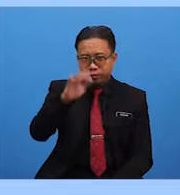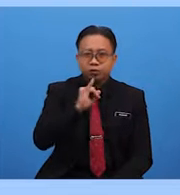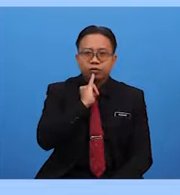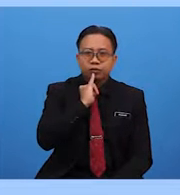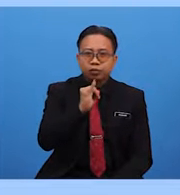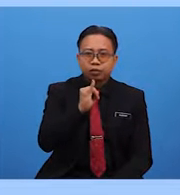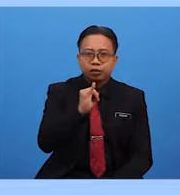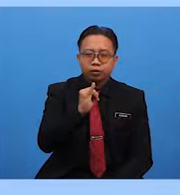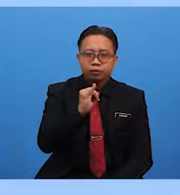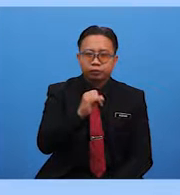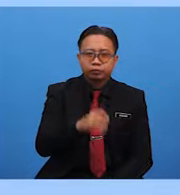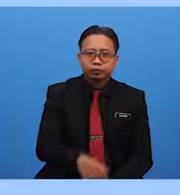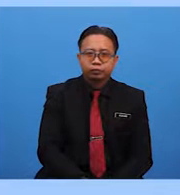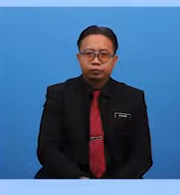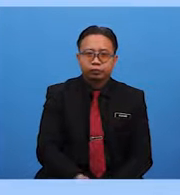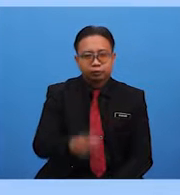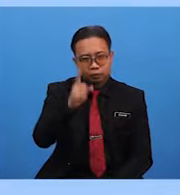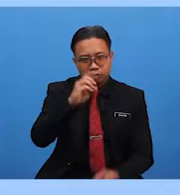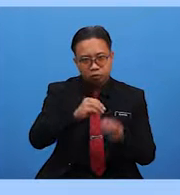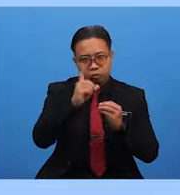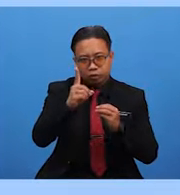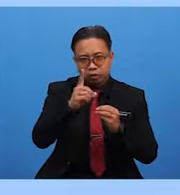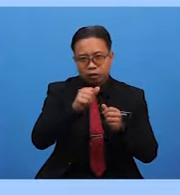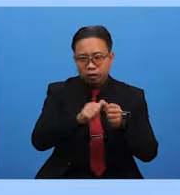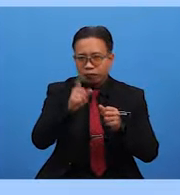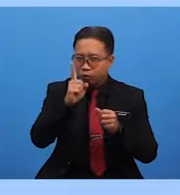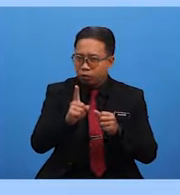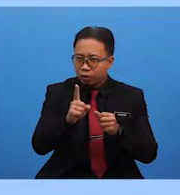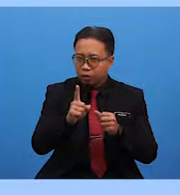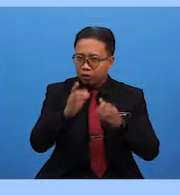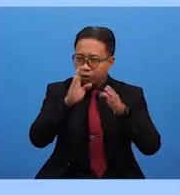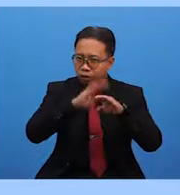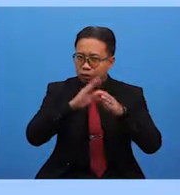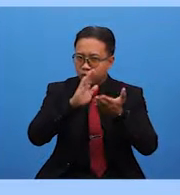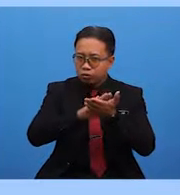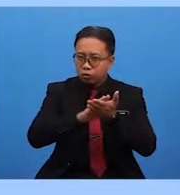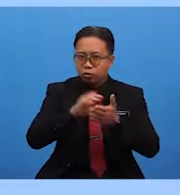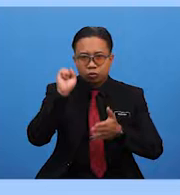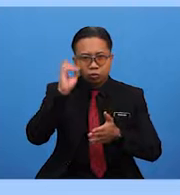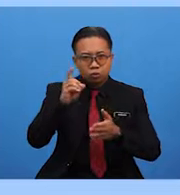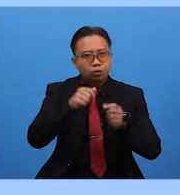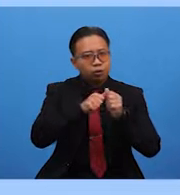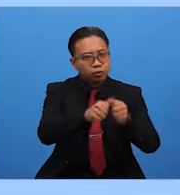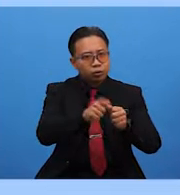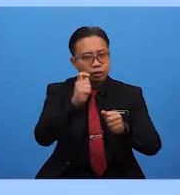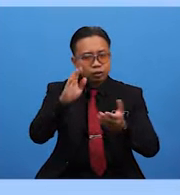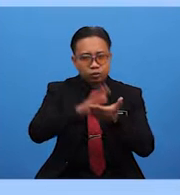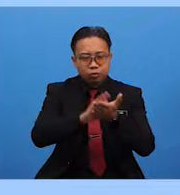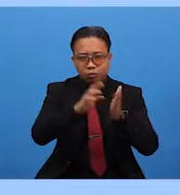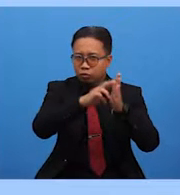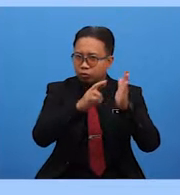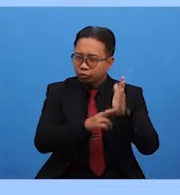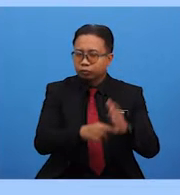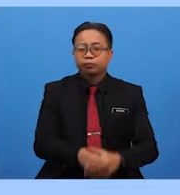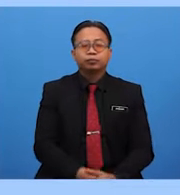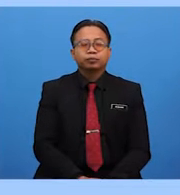is correct. Everyone at school should obey the school rules. Here is